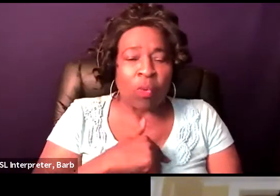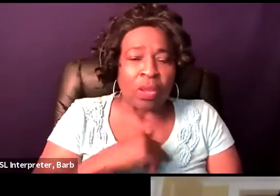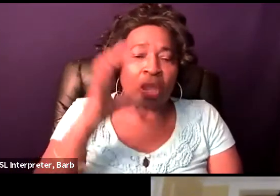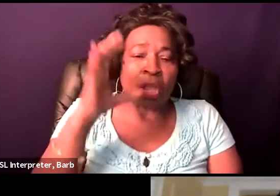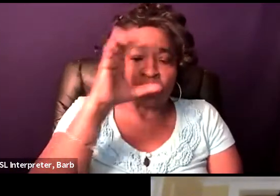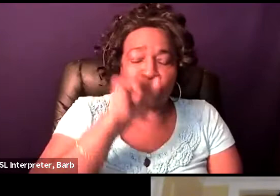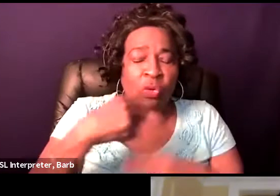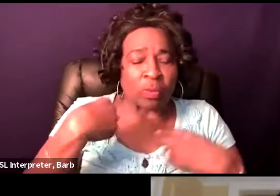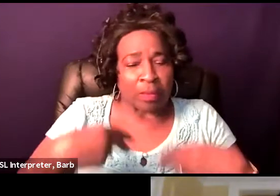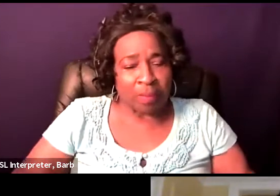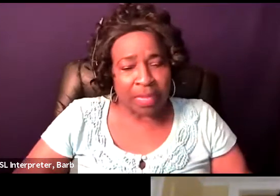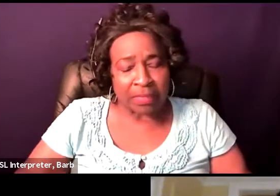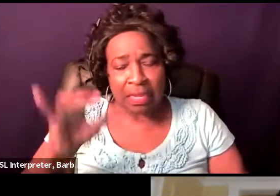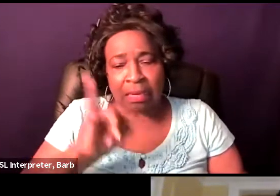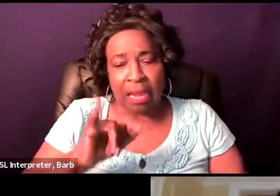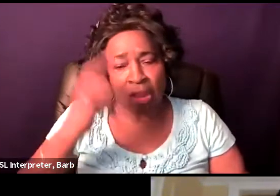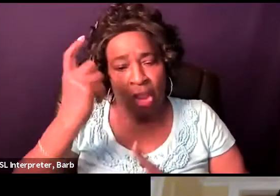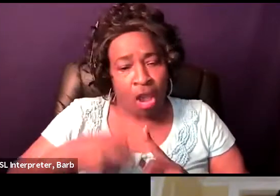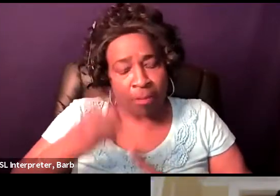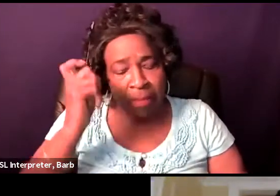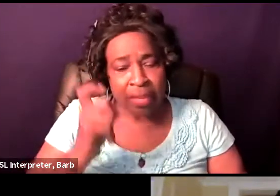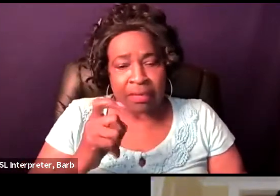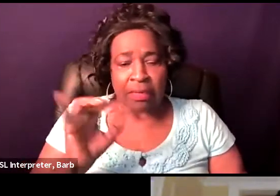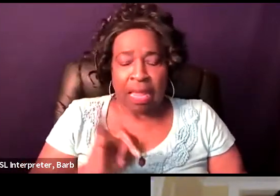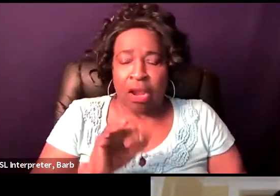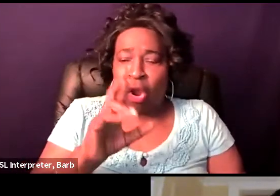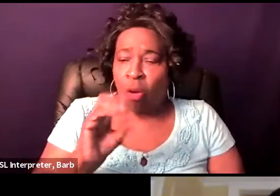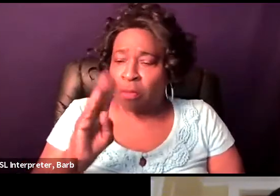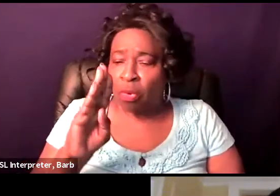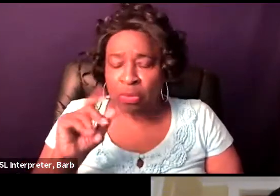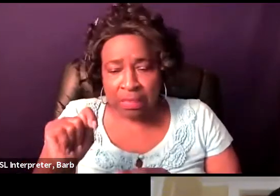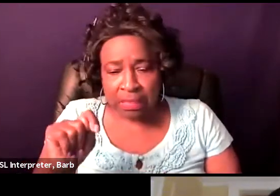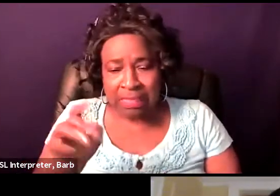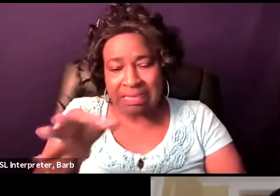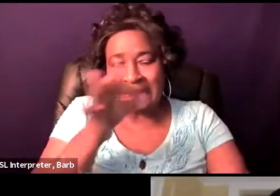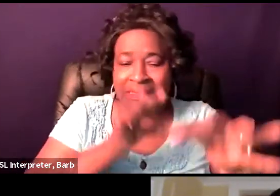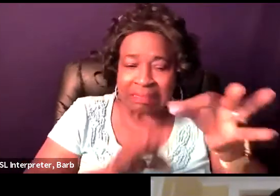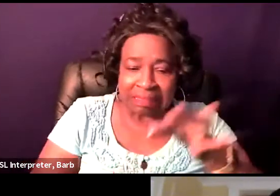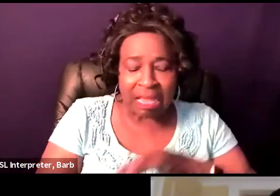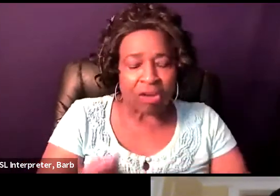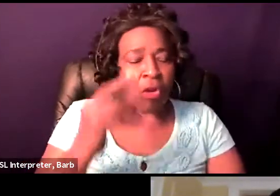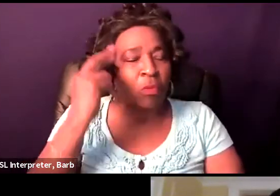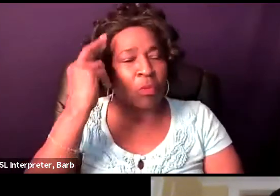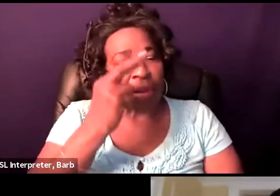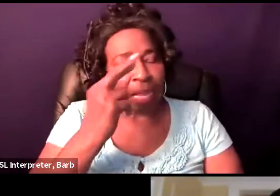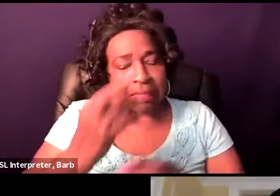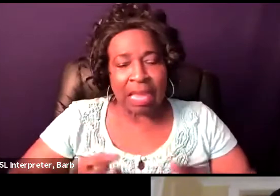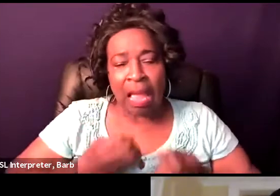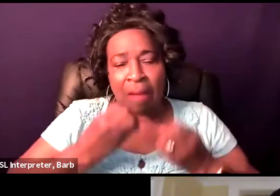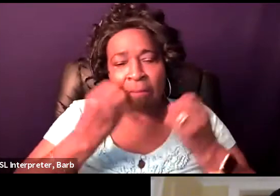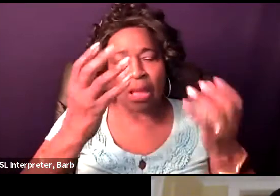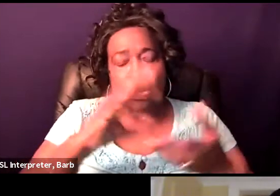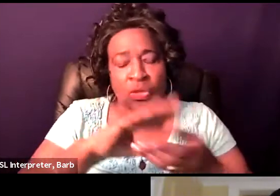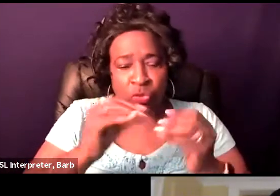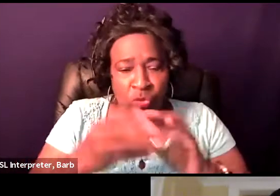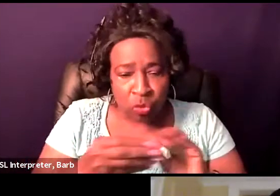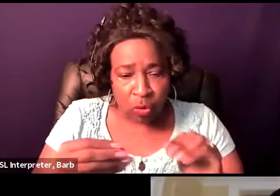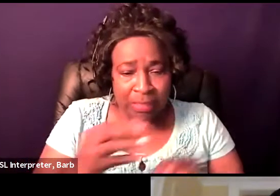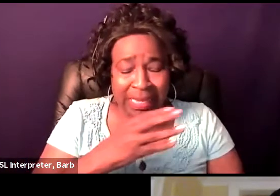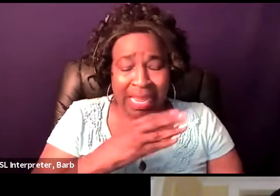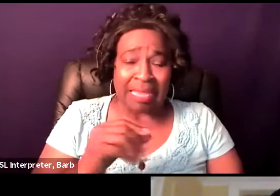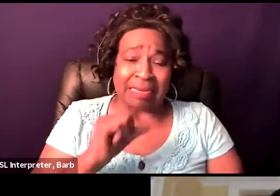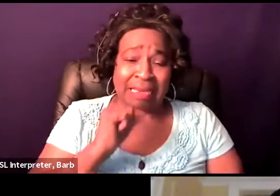humanity is like an automata, like a robot, rather than realizing how much stories not as